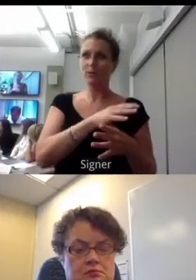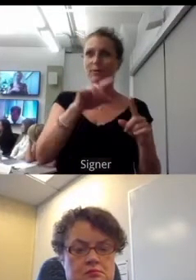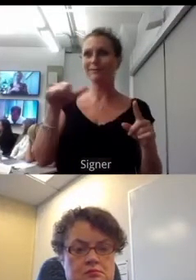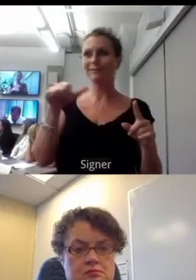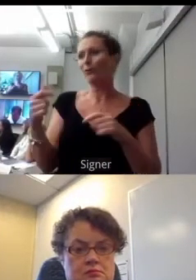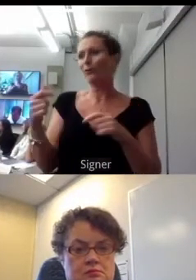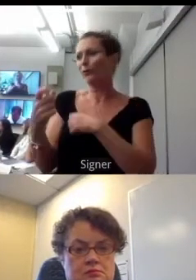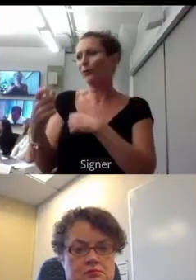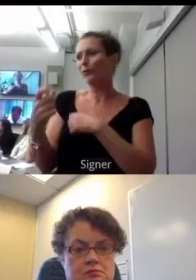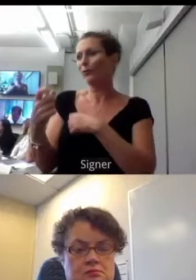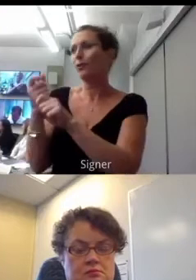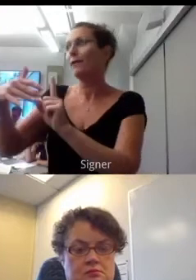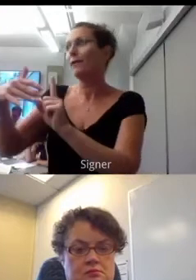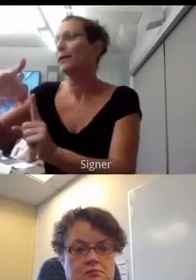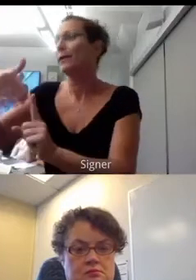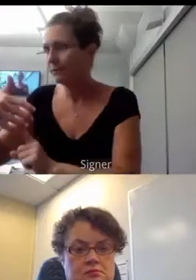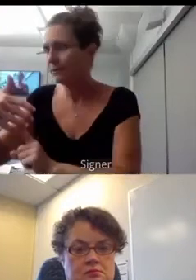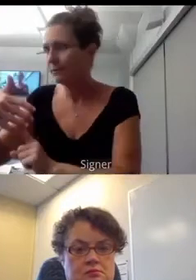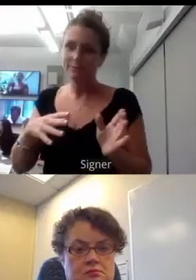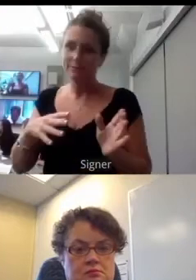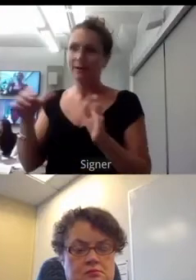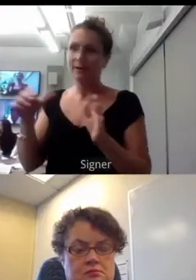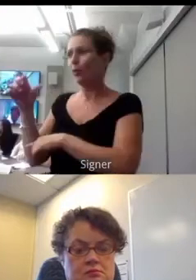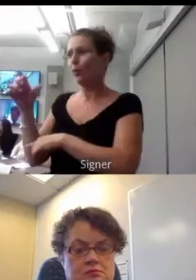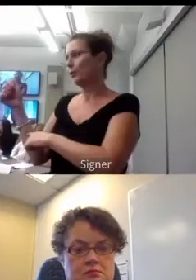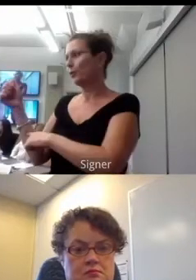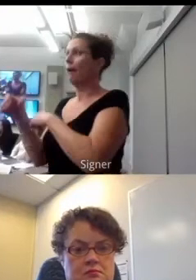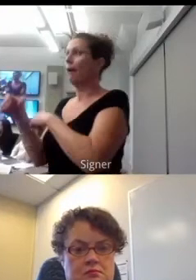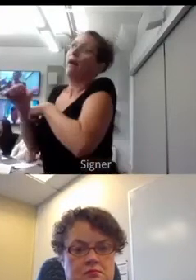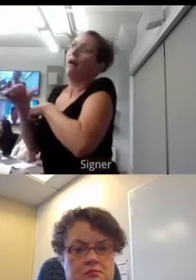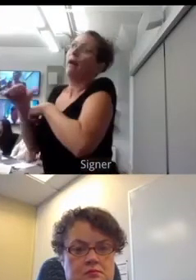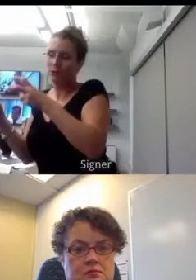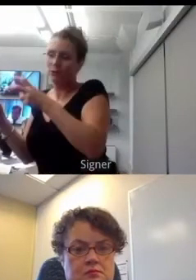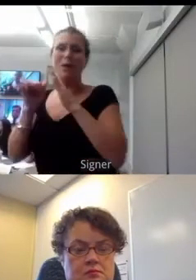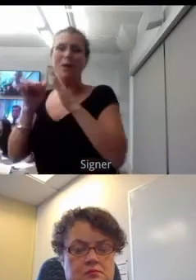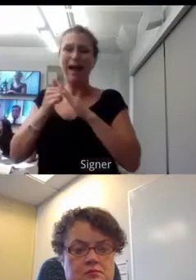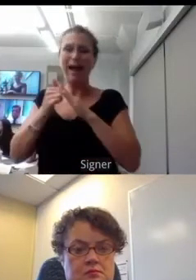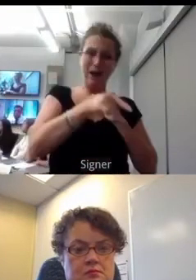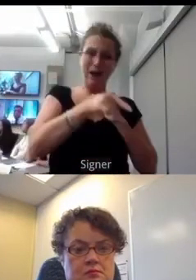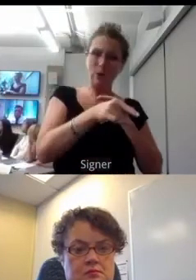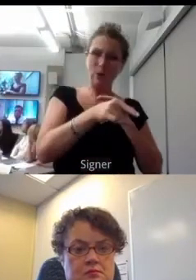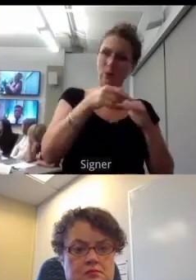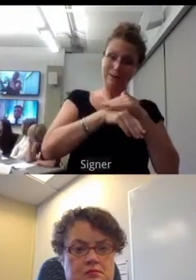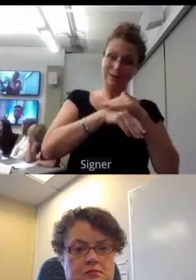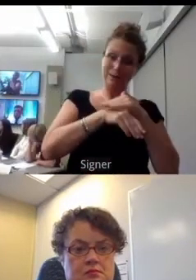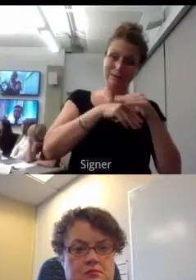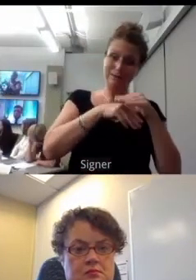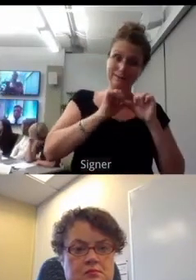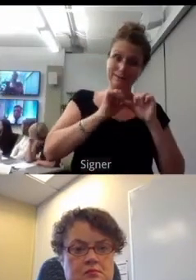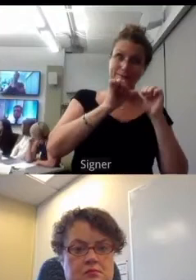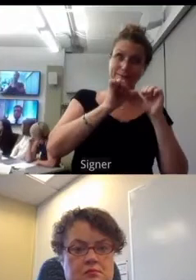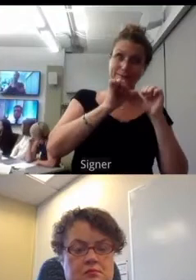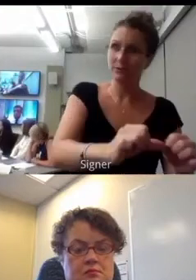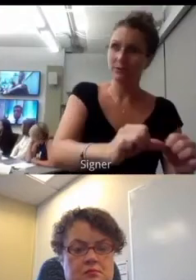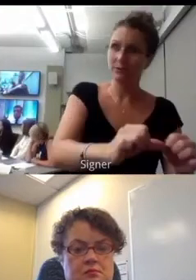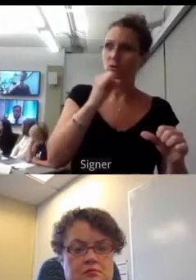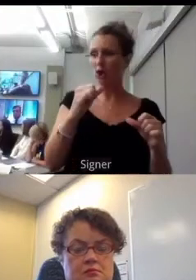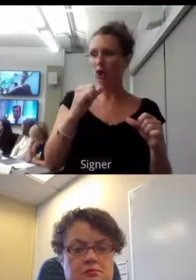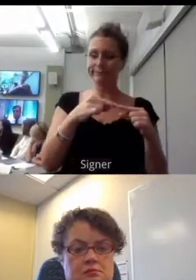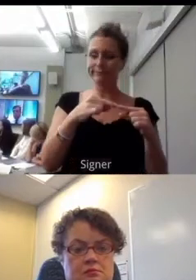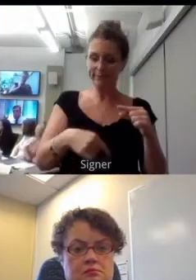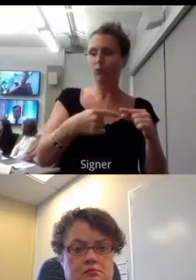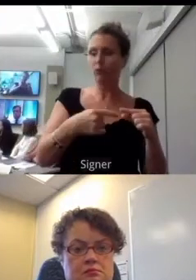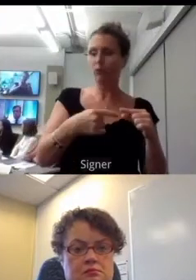that going? How do you keep the drive behind it? And every government is going to find that